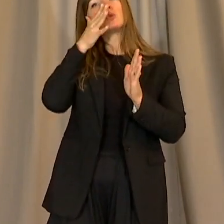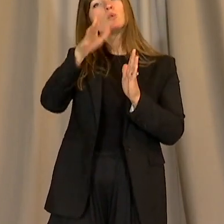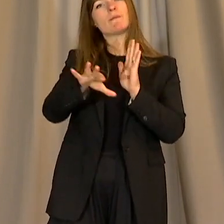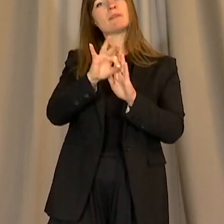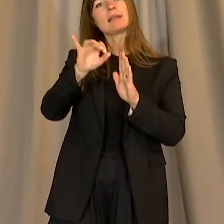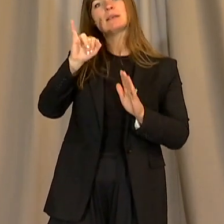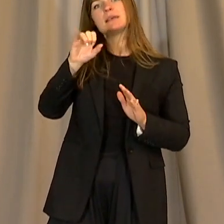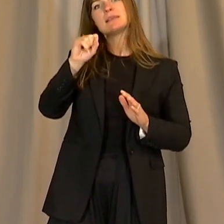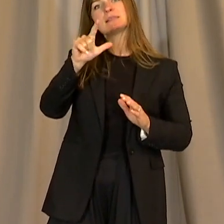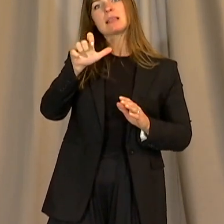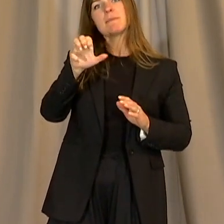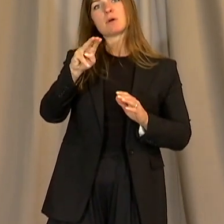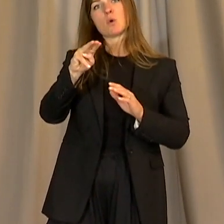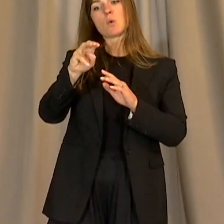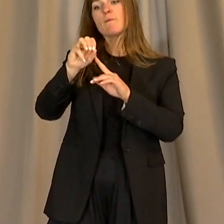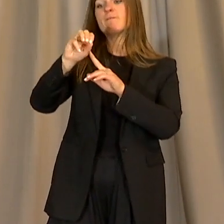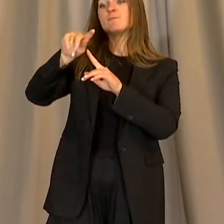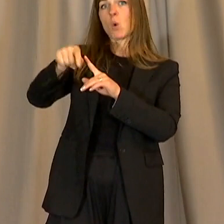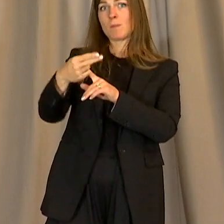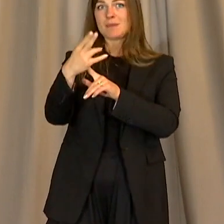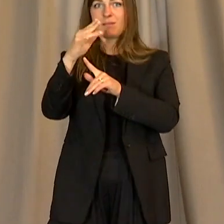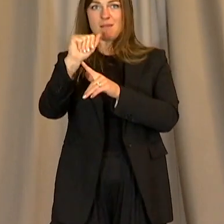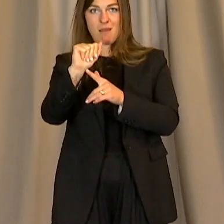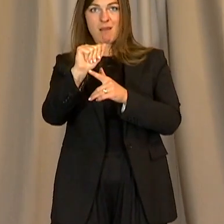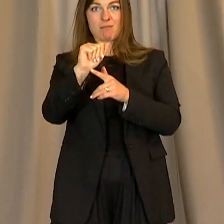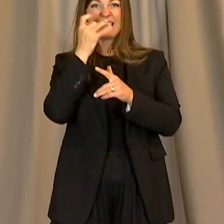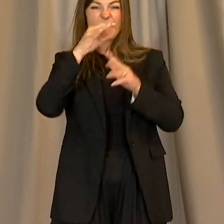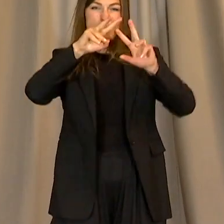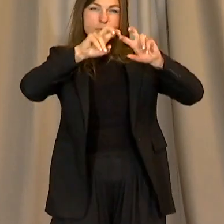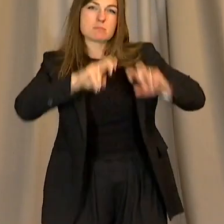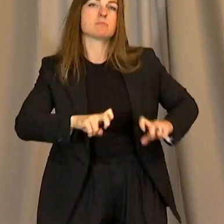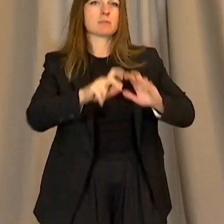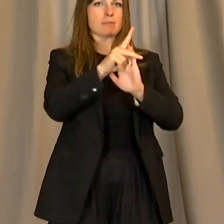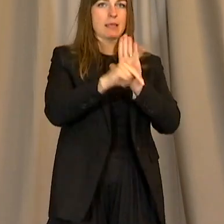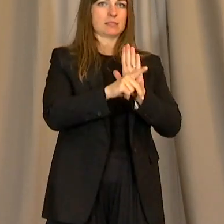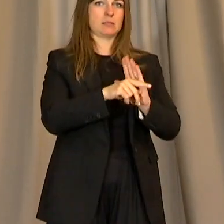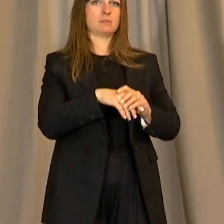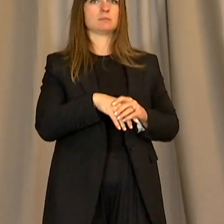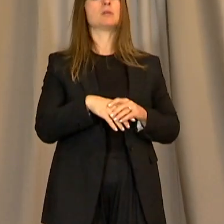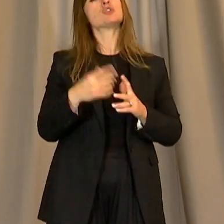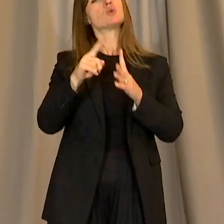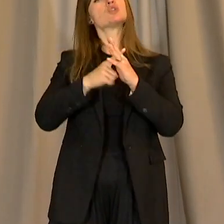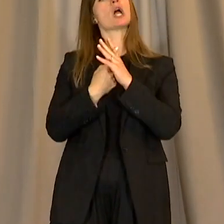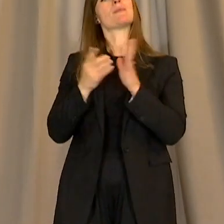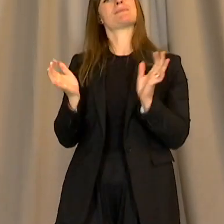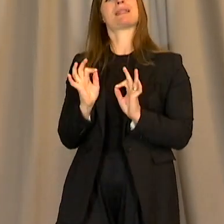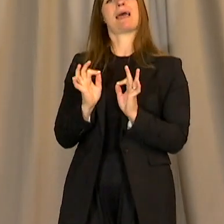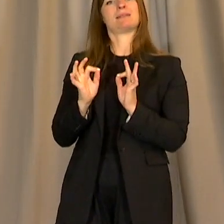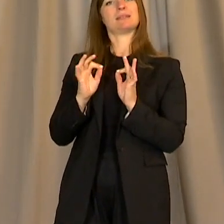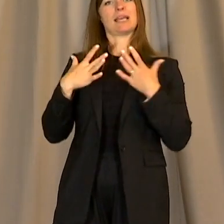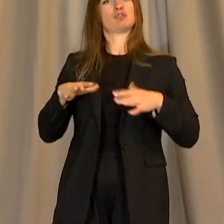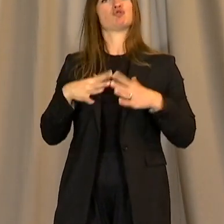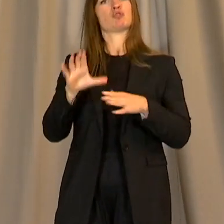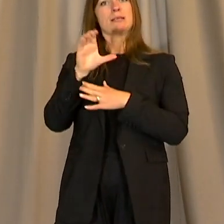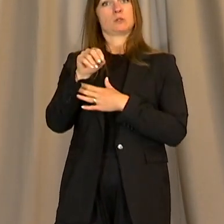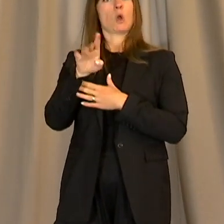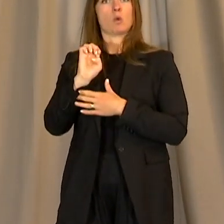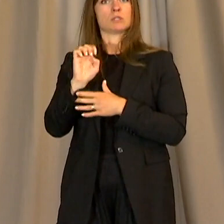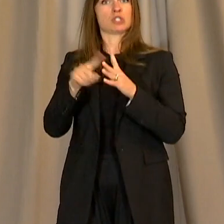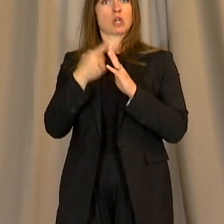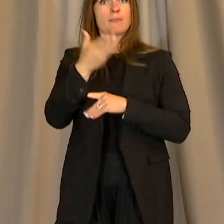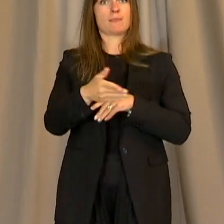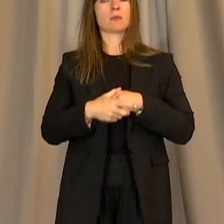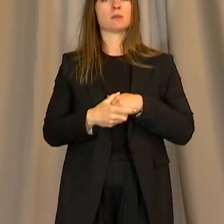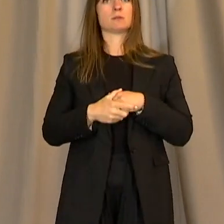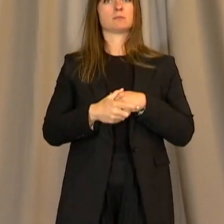So I would start with something as benign, right, as dress code. Like, oh, let's just start in this look right here. And then look